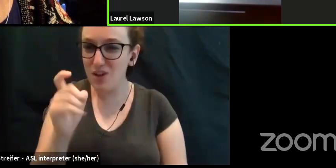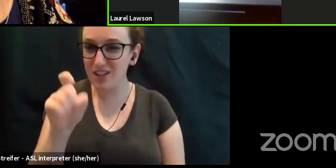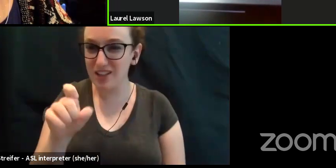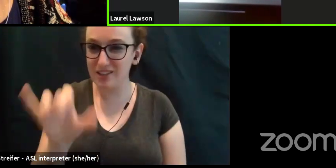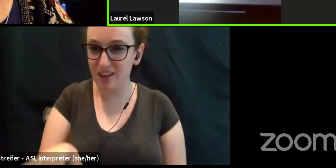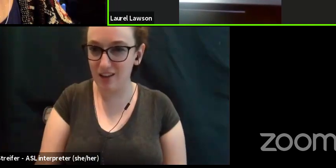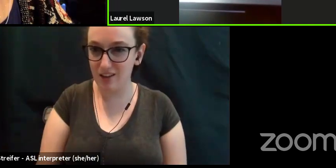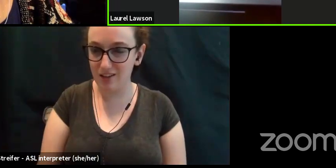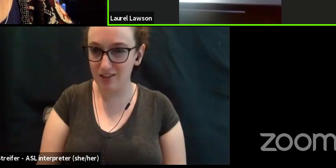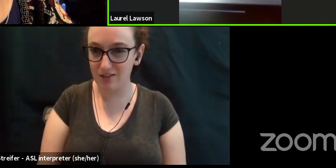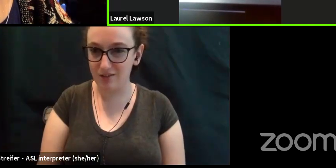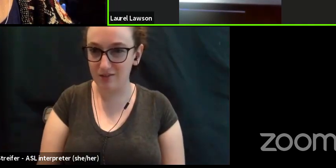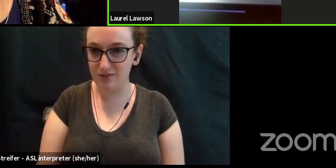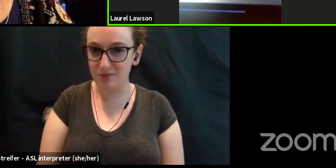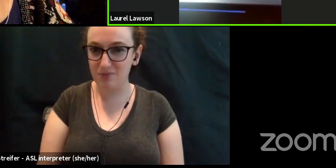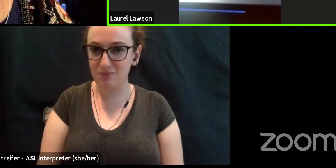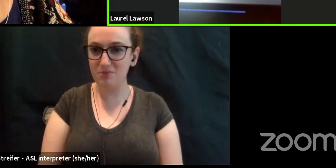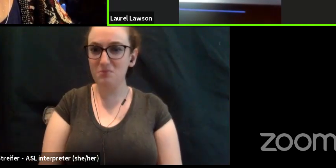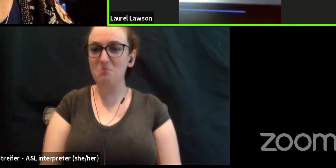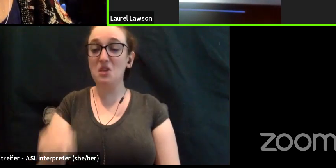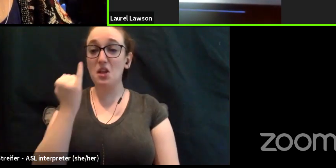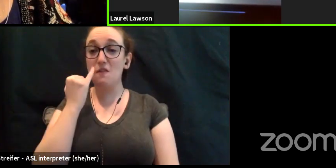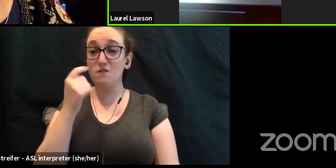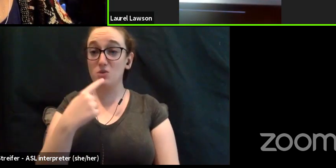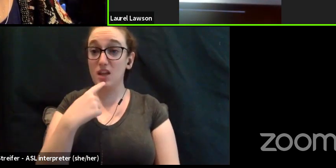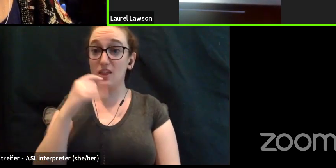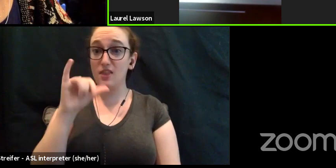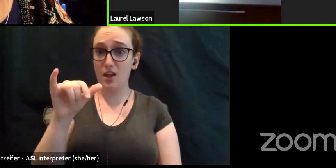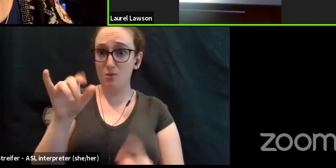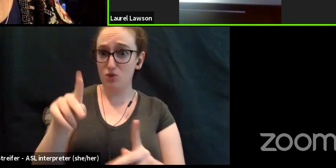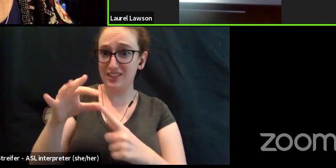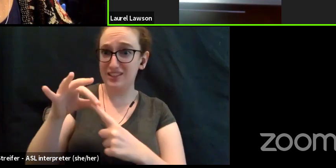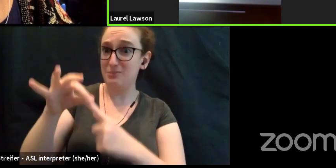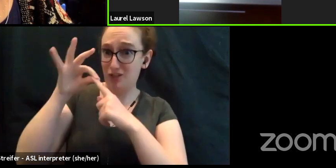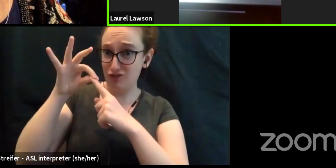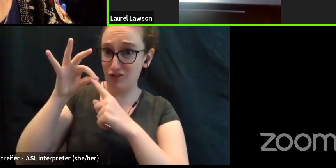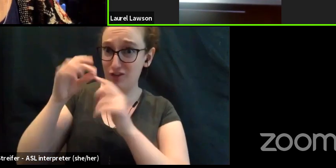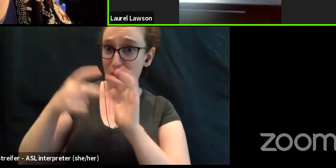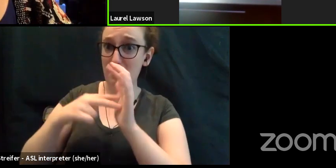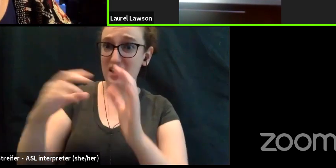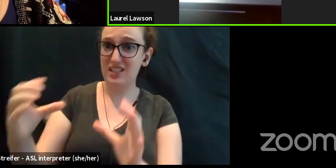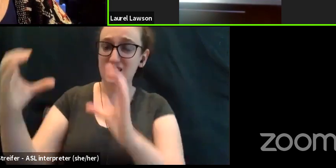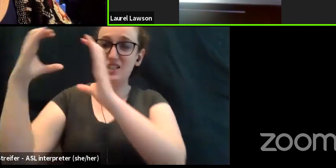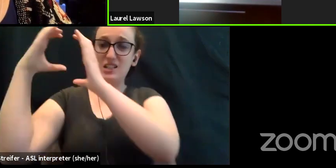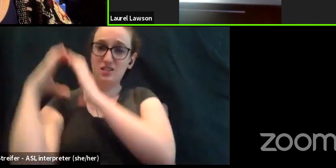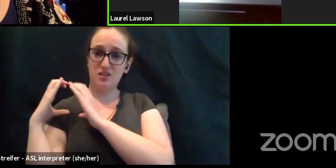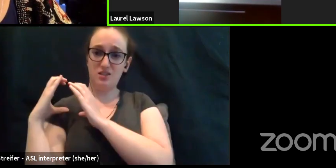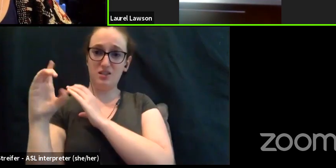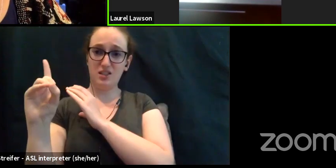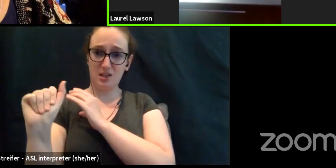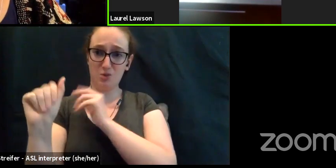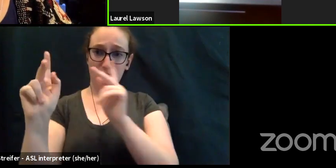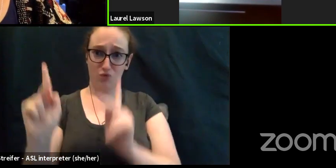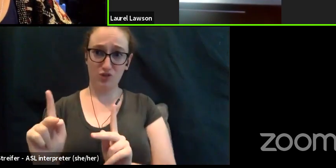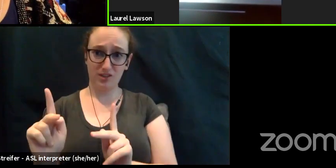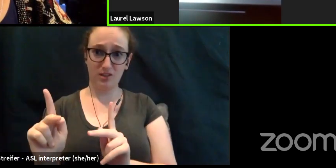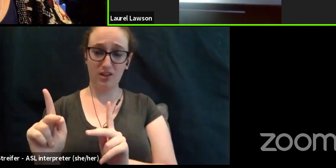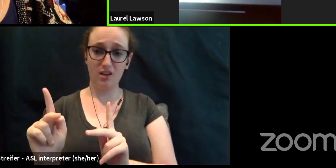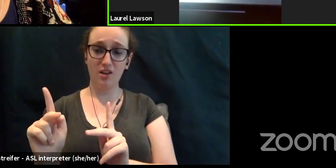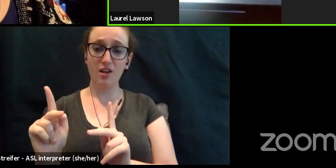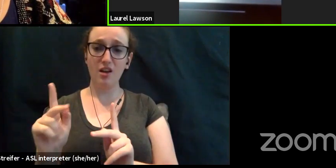these needs. So saying that they're special is a way of shifting the burden onto the disabled individual and saying,